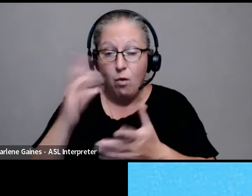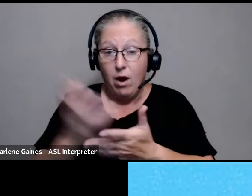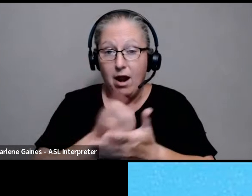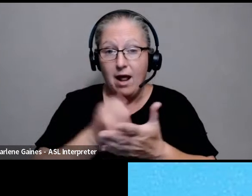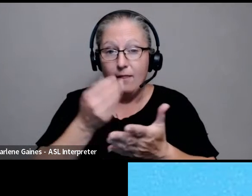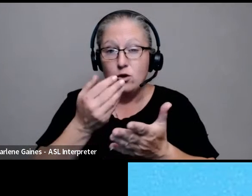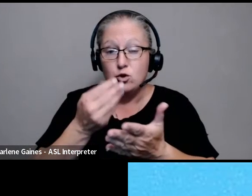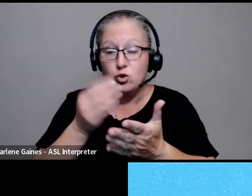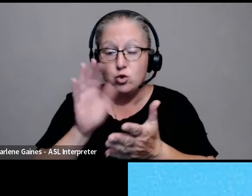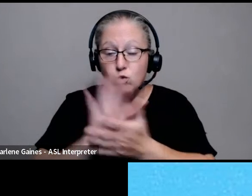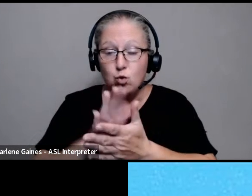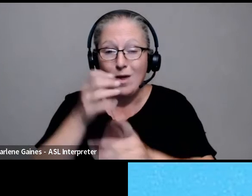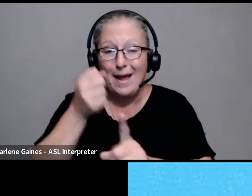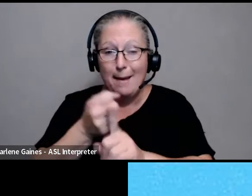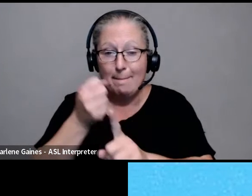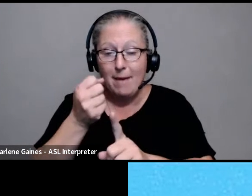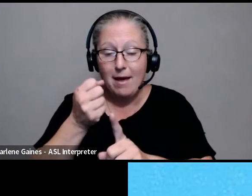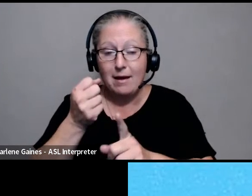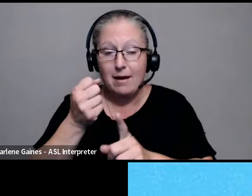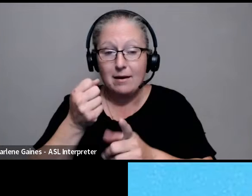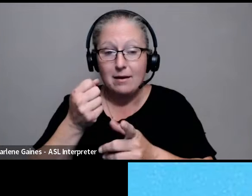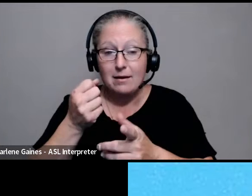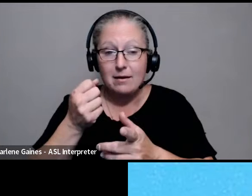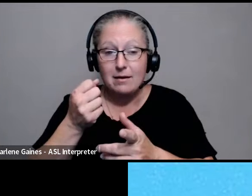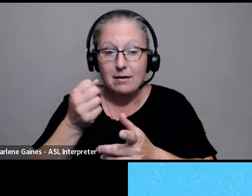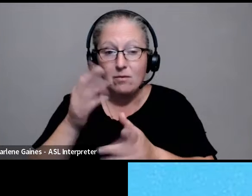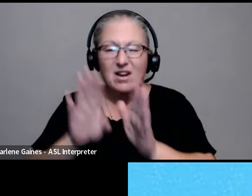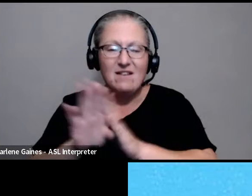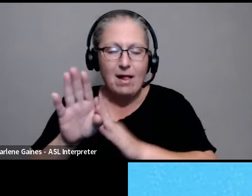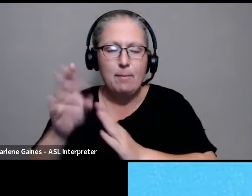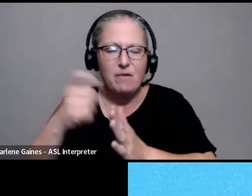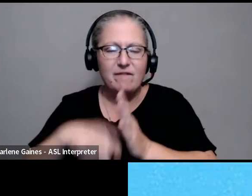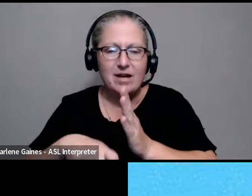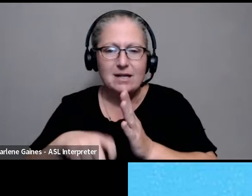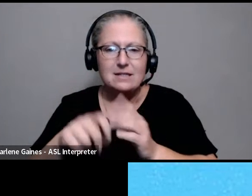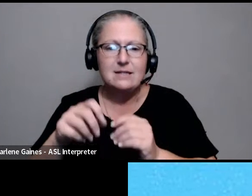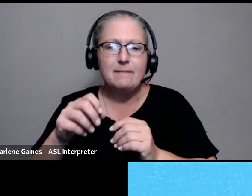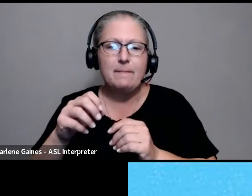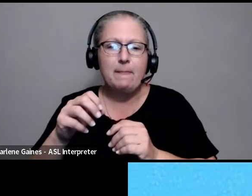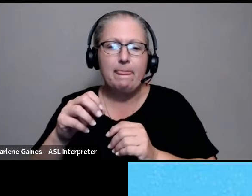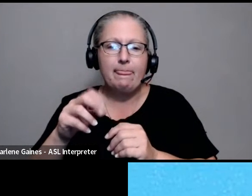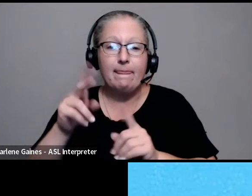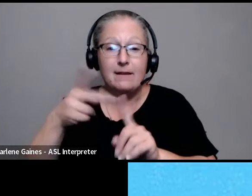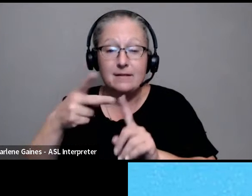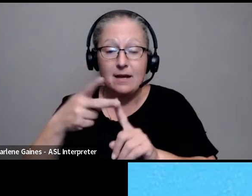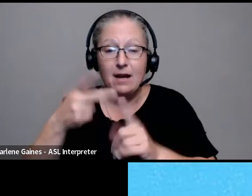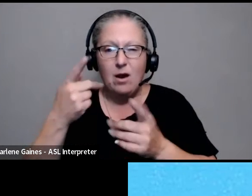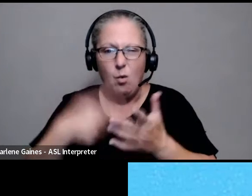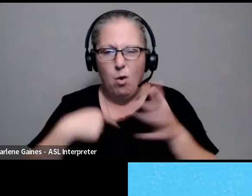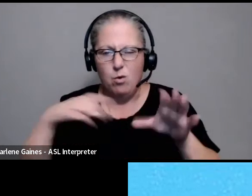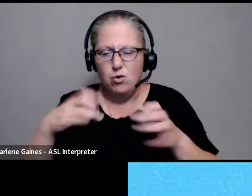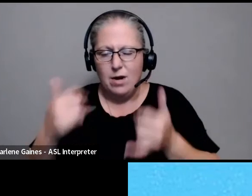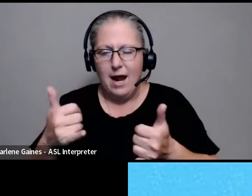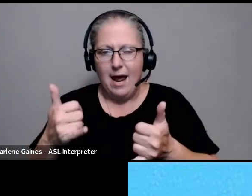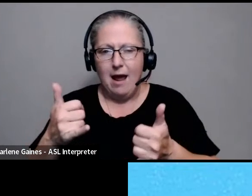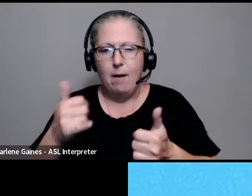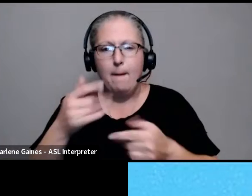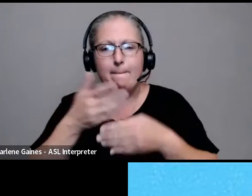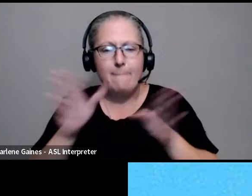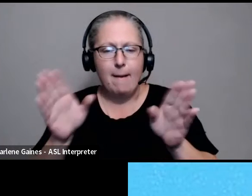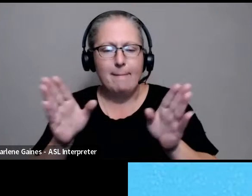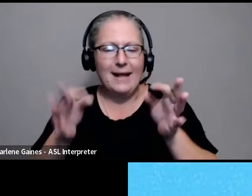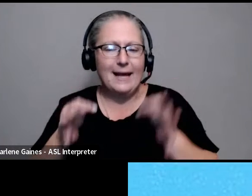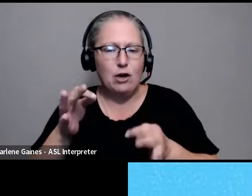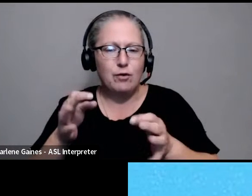school impact or developer fees. The second is what we're doing right now is hold a public hearing